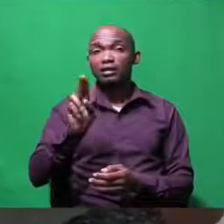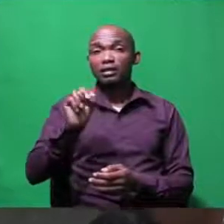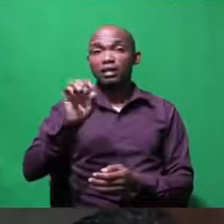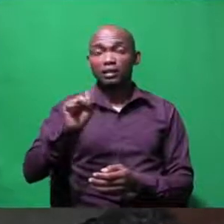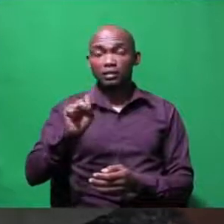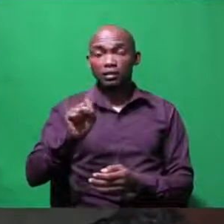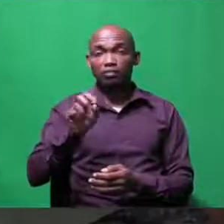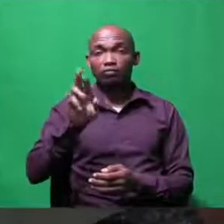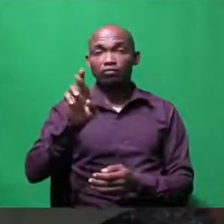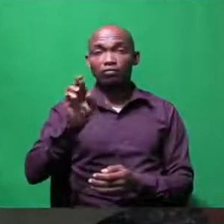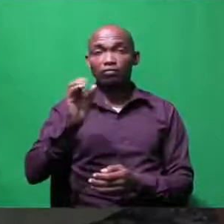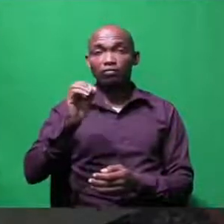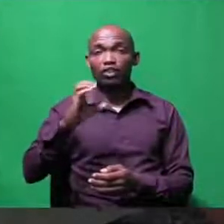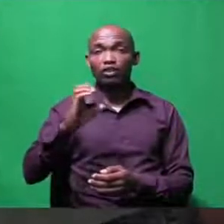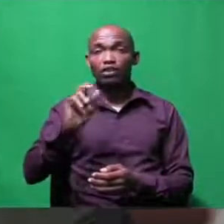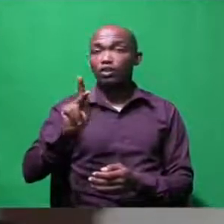rocks.